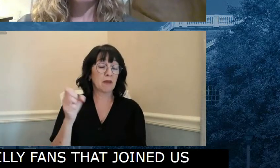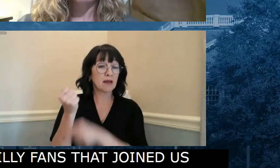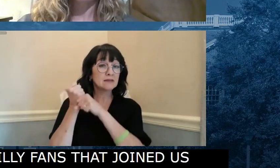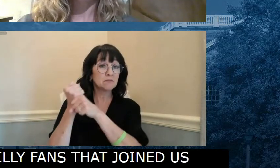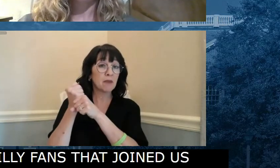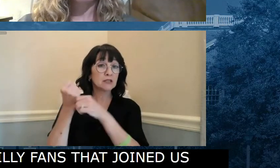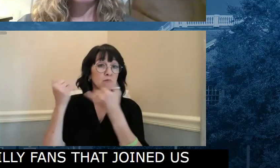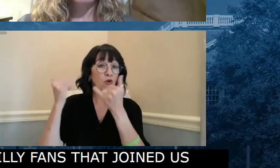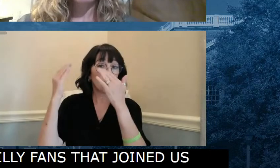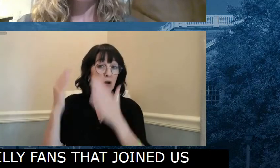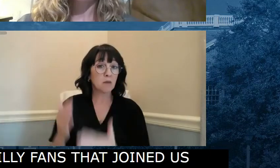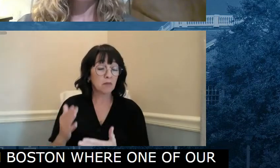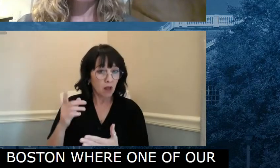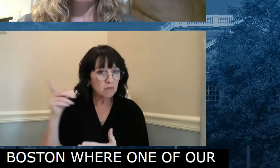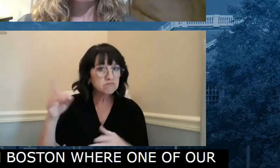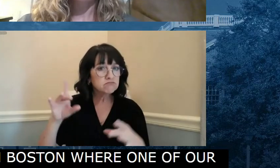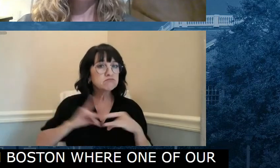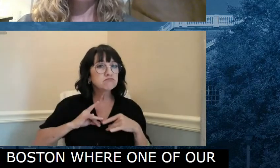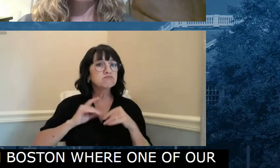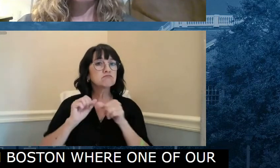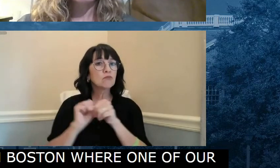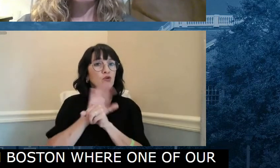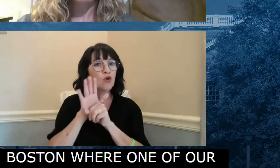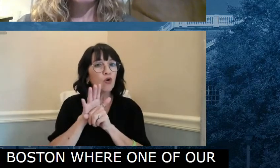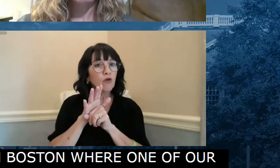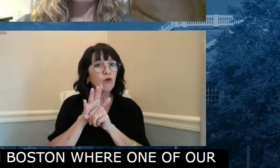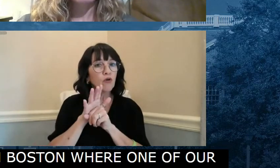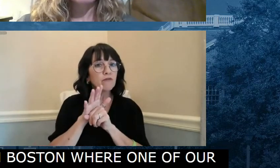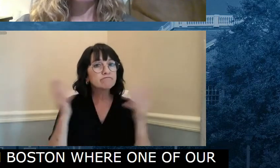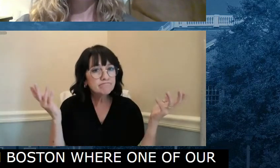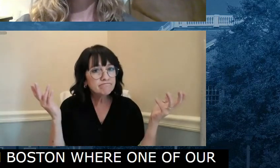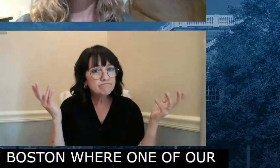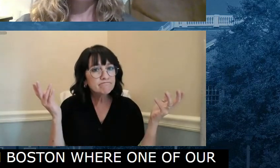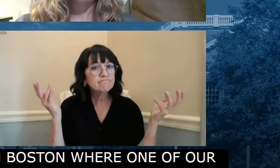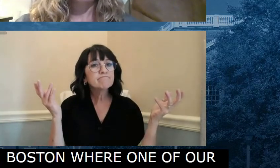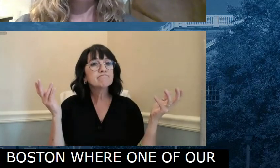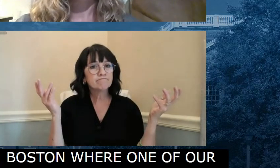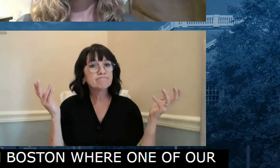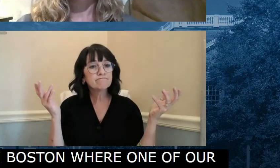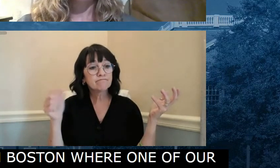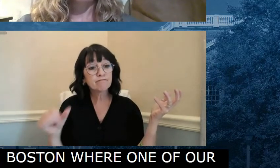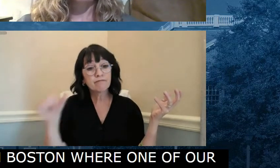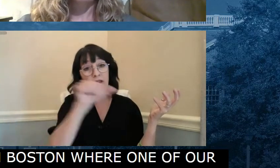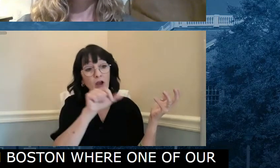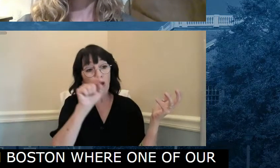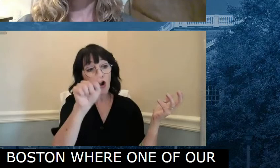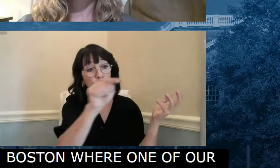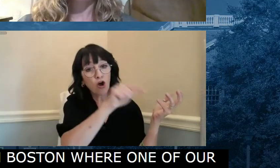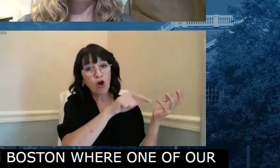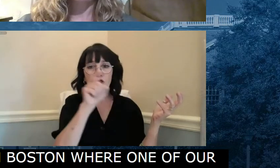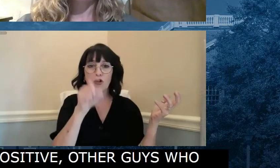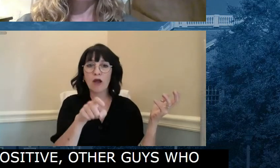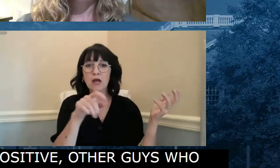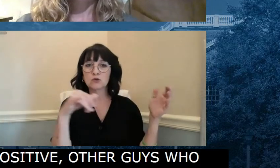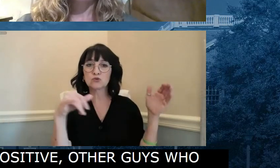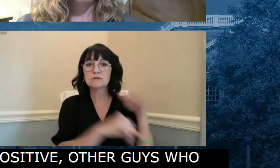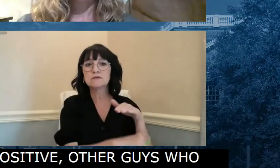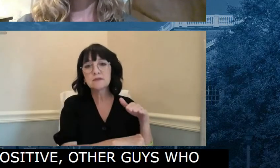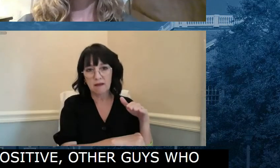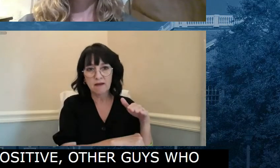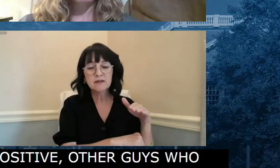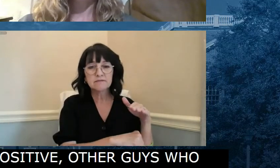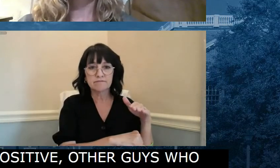positive. The other guys who were subject to quarantine because of contact tracing